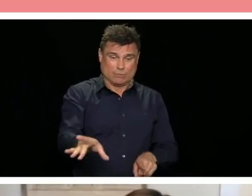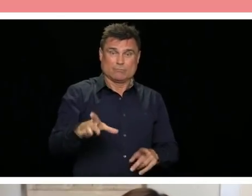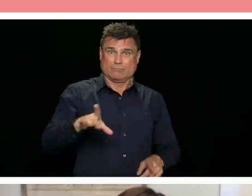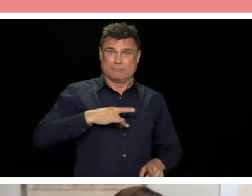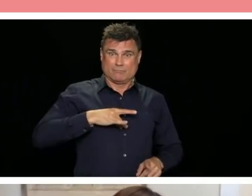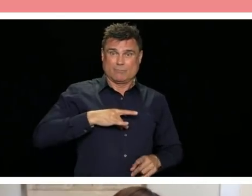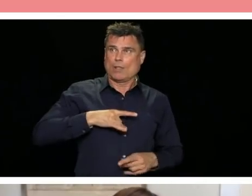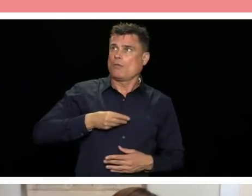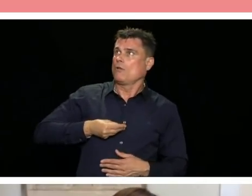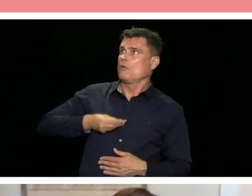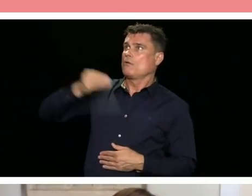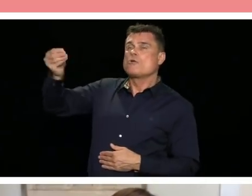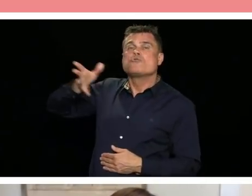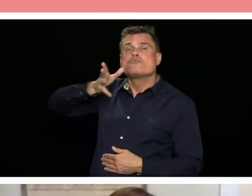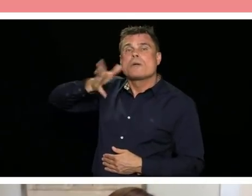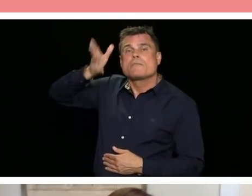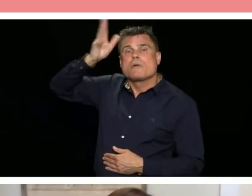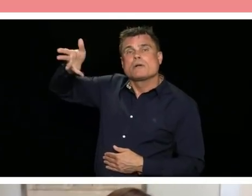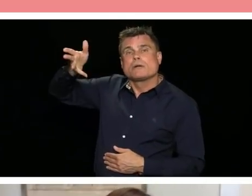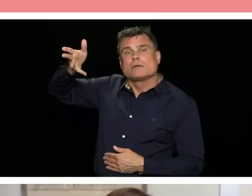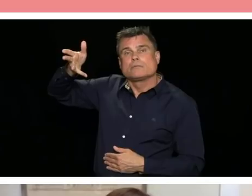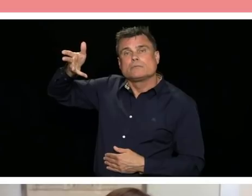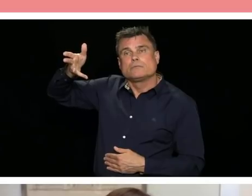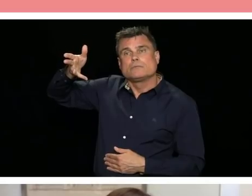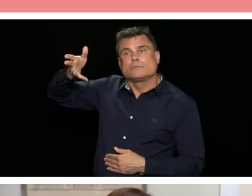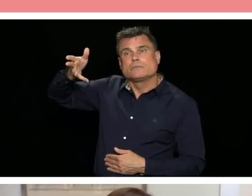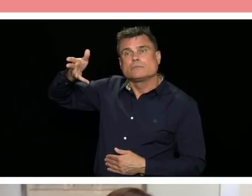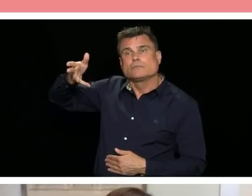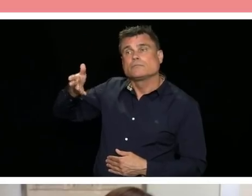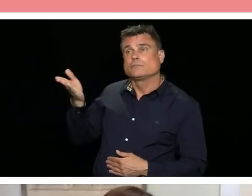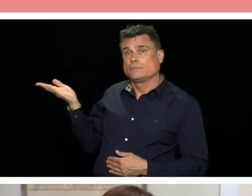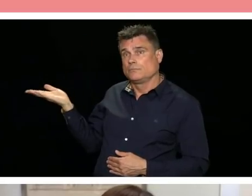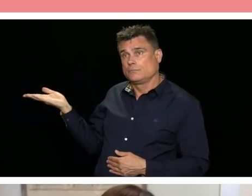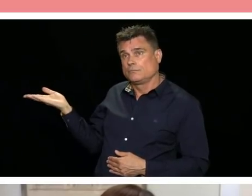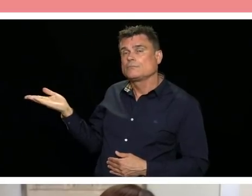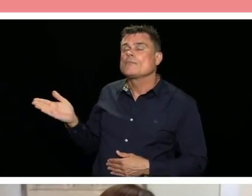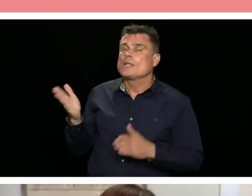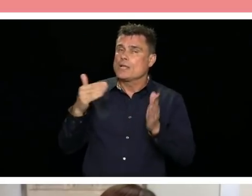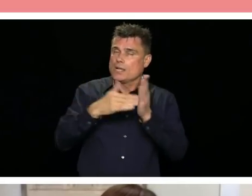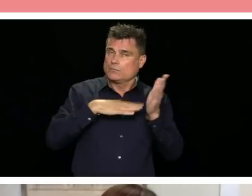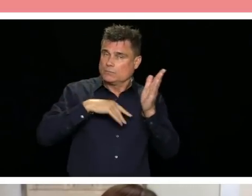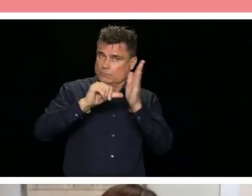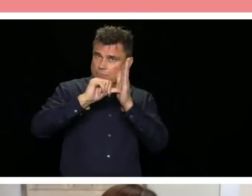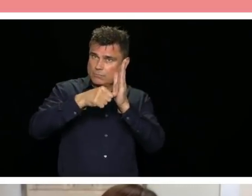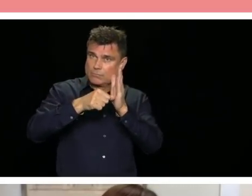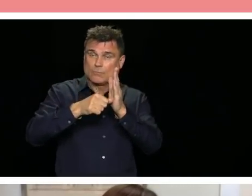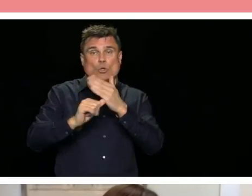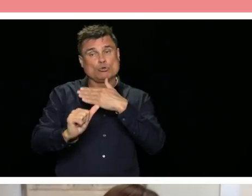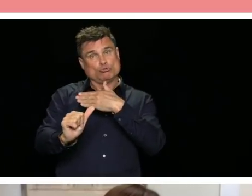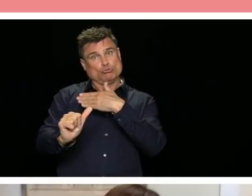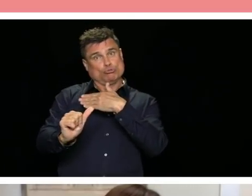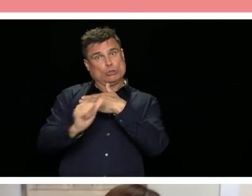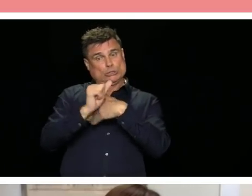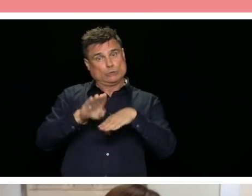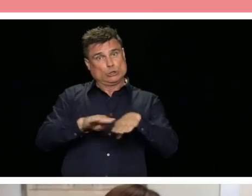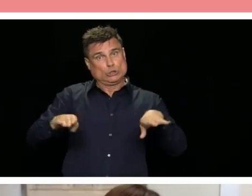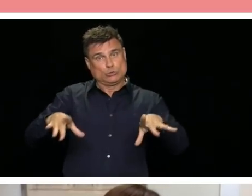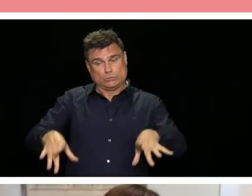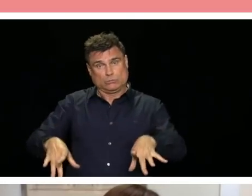the risk of children getting infected is much lower. In fact, I think we only have six or